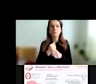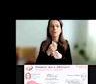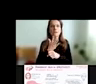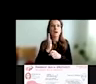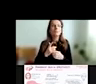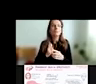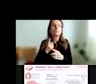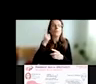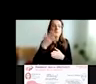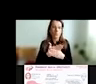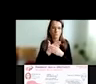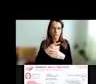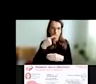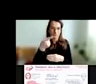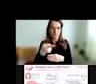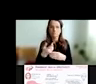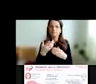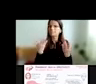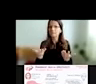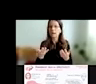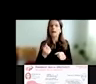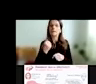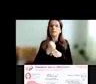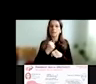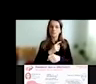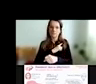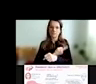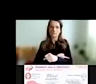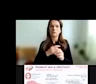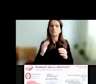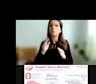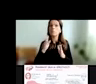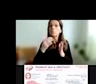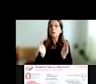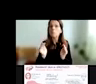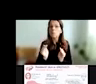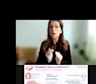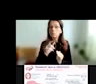namely this platform and long-term forecast, is that